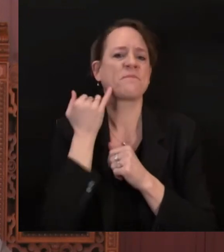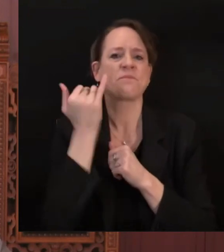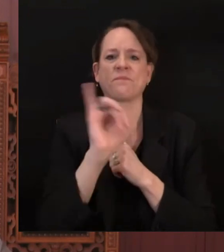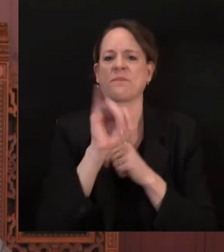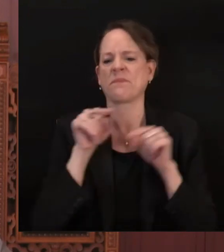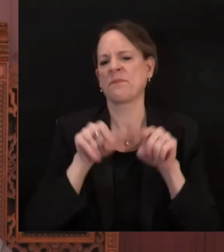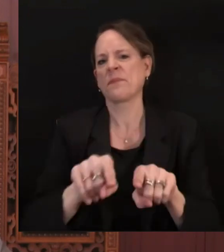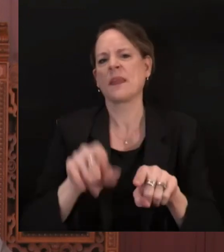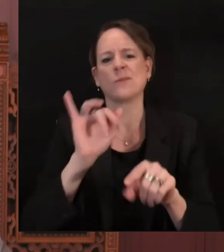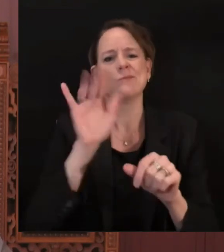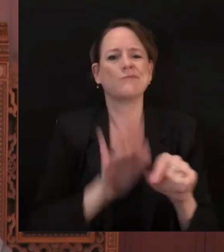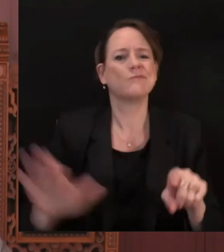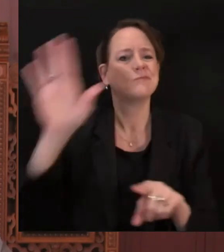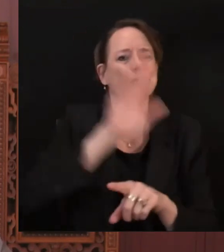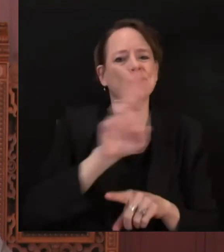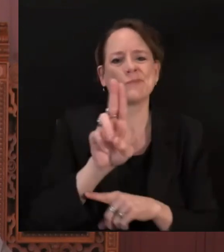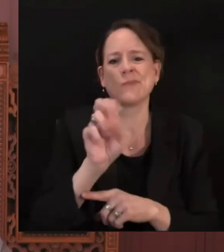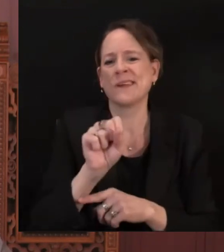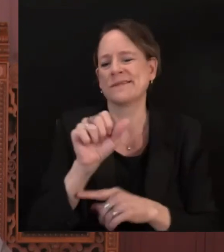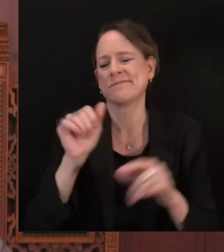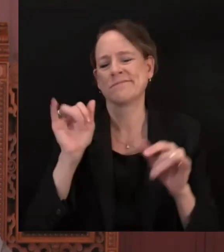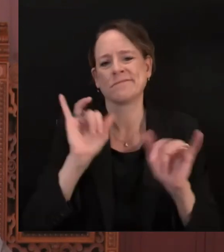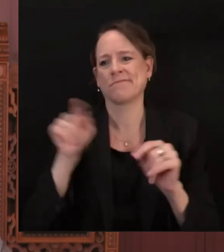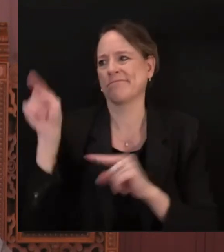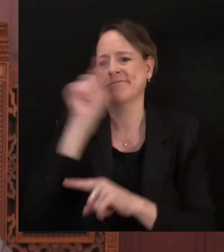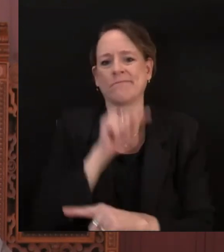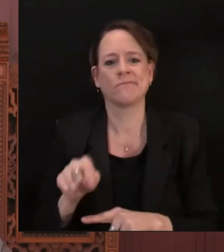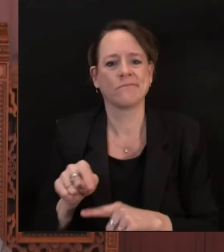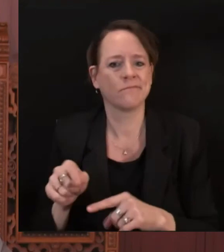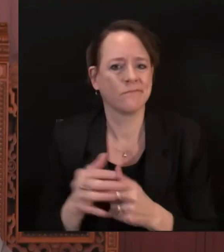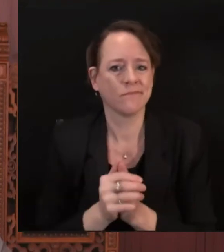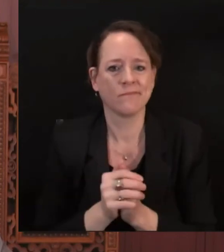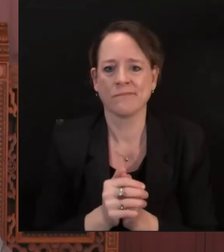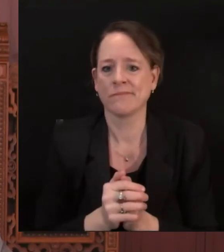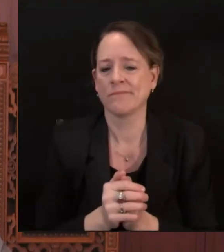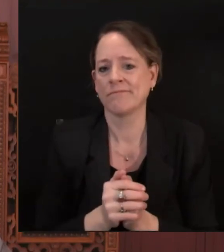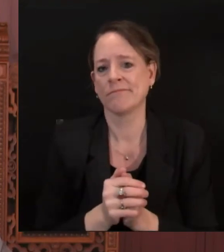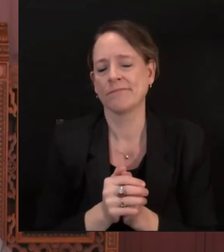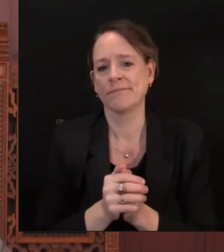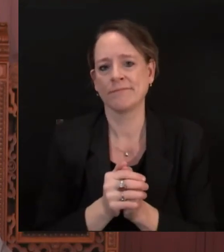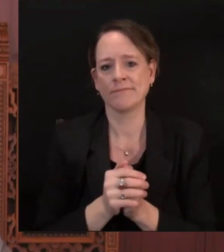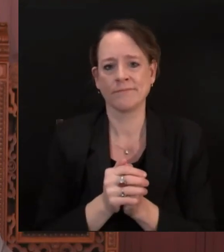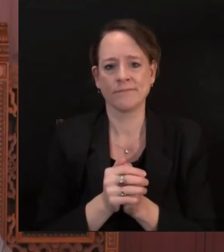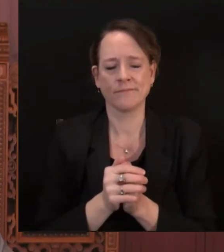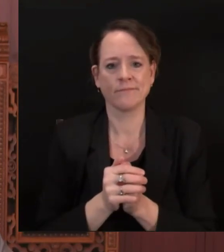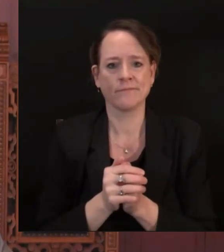be successful, but the road is many times bumpy.